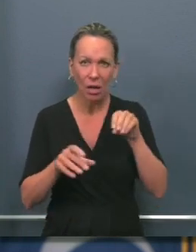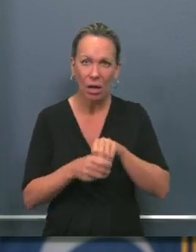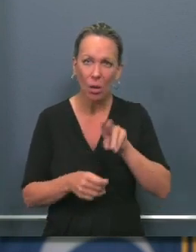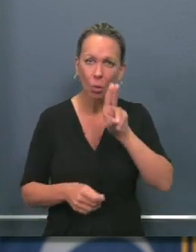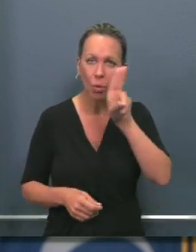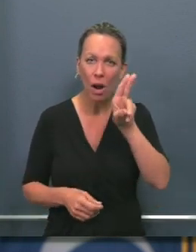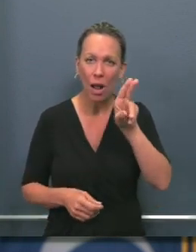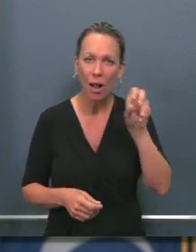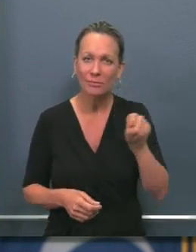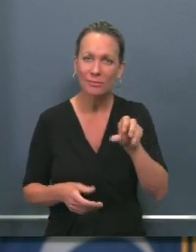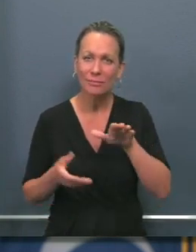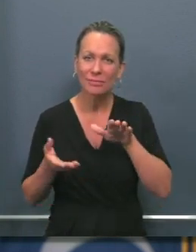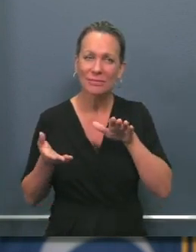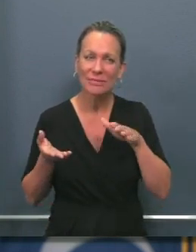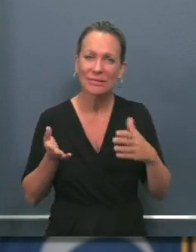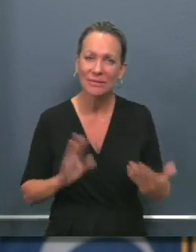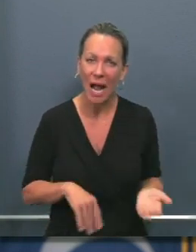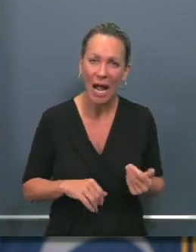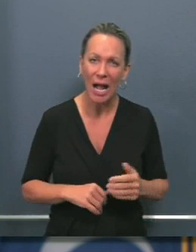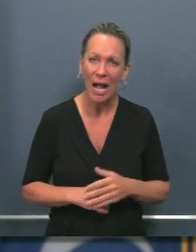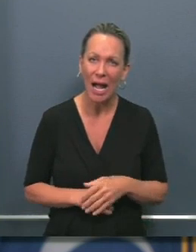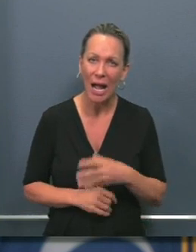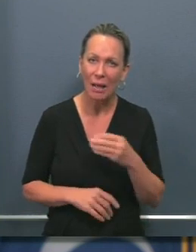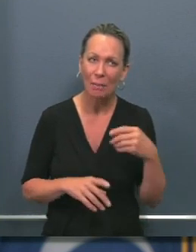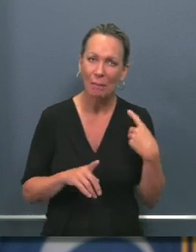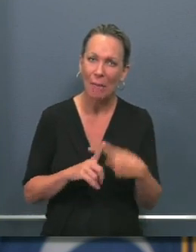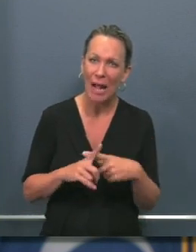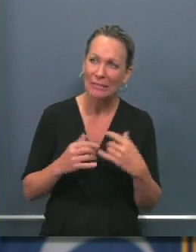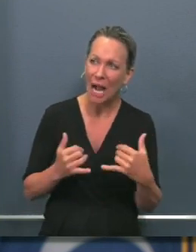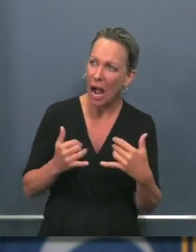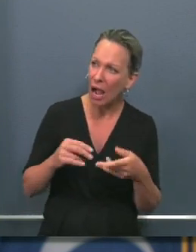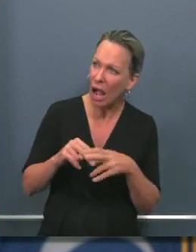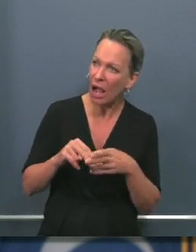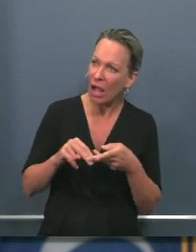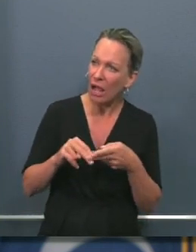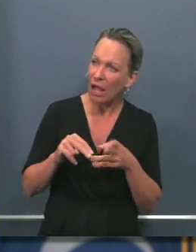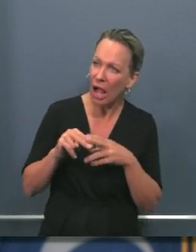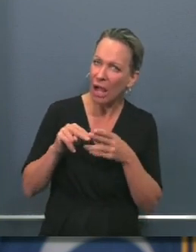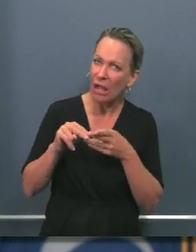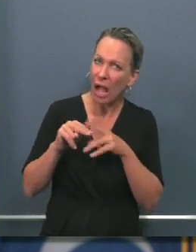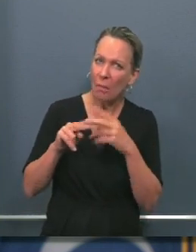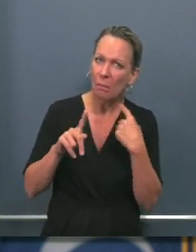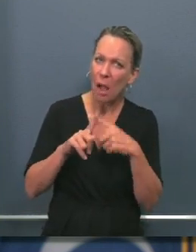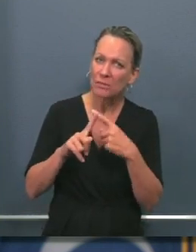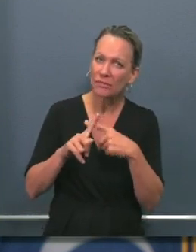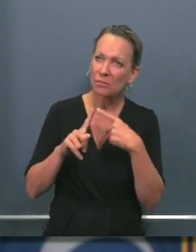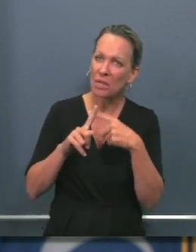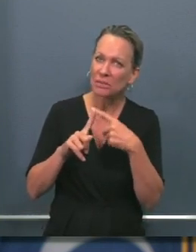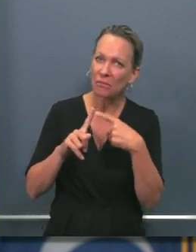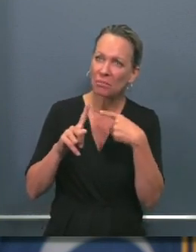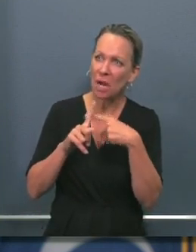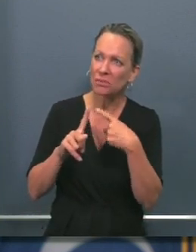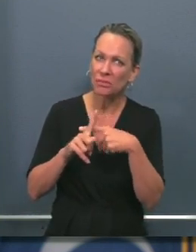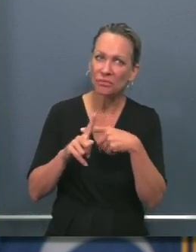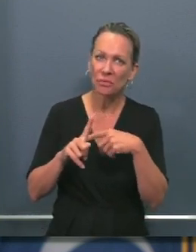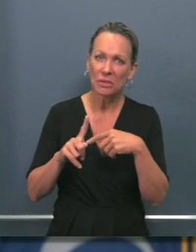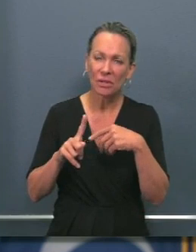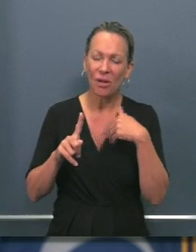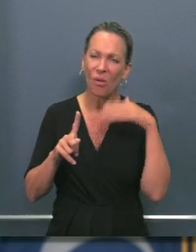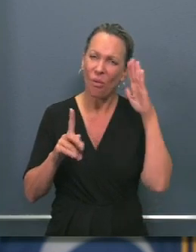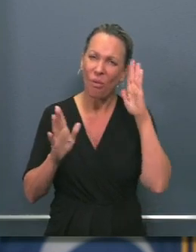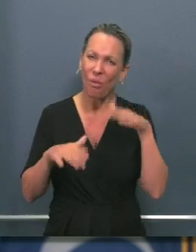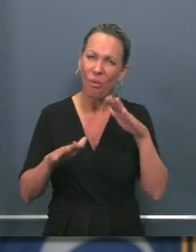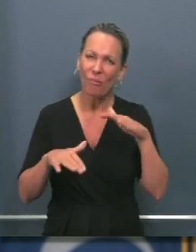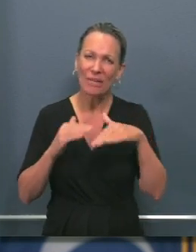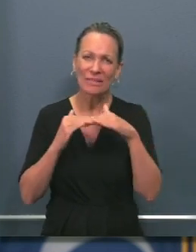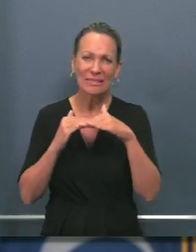decrease, even though we're seeing stability here in the state of California and positivity rates holding strong. That doesn't mean we're out